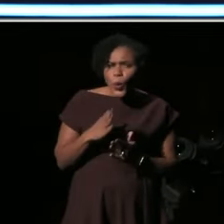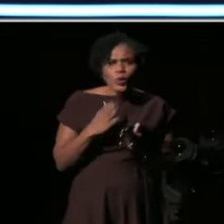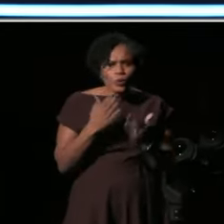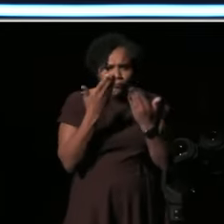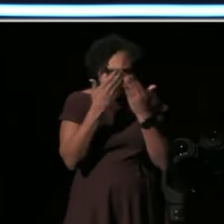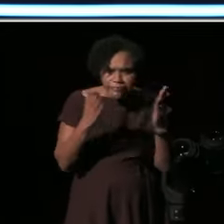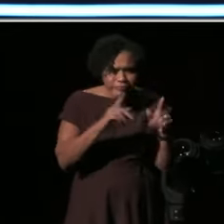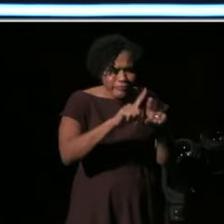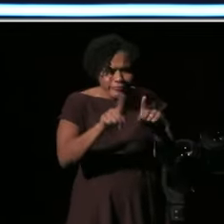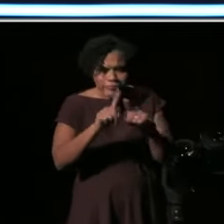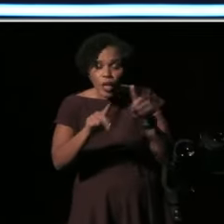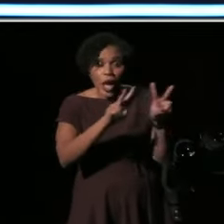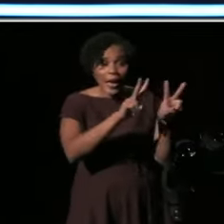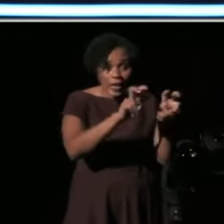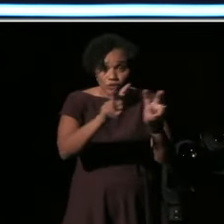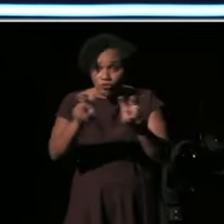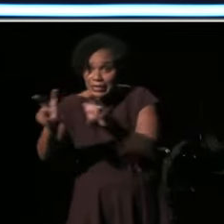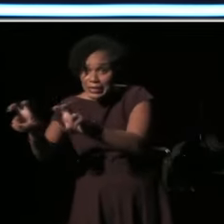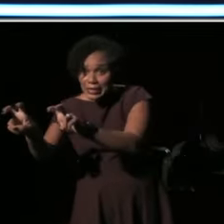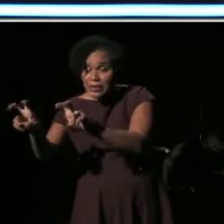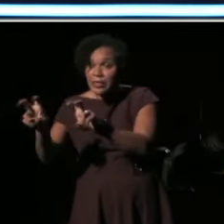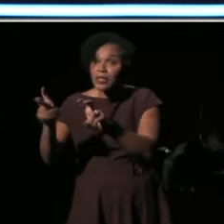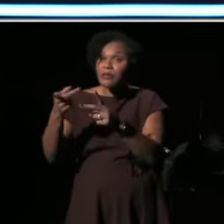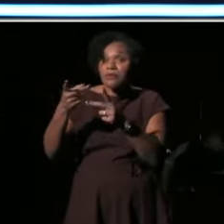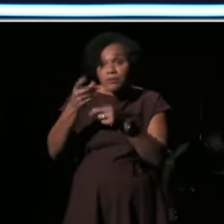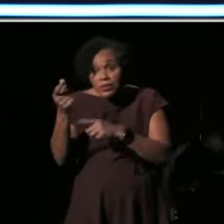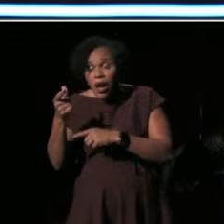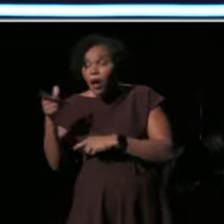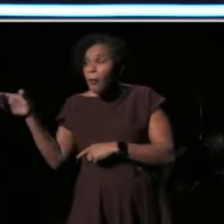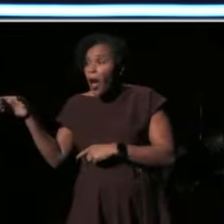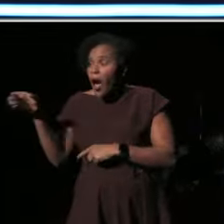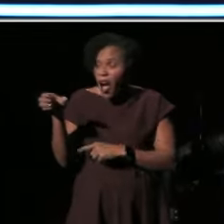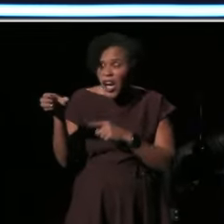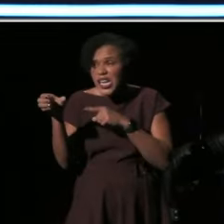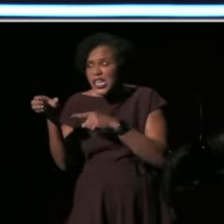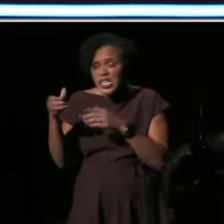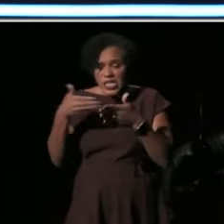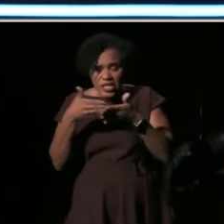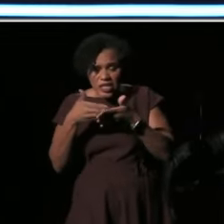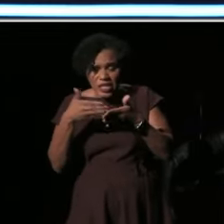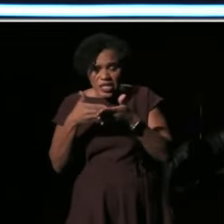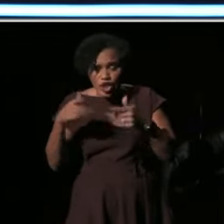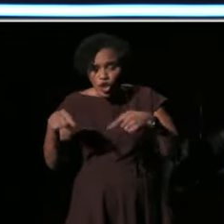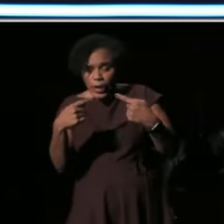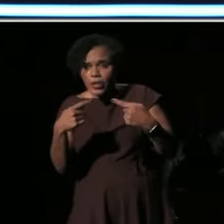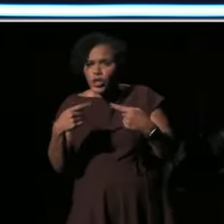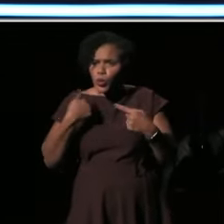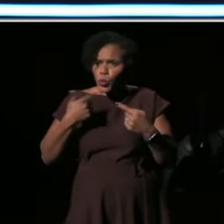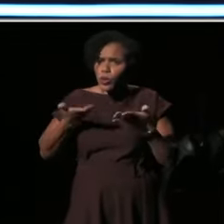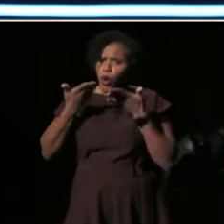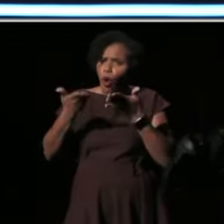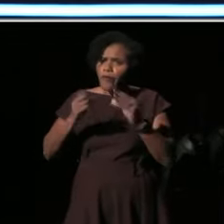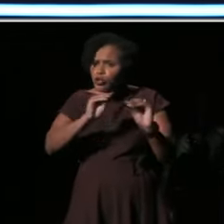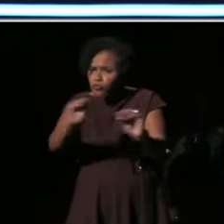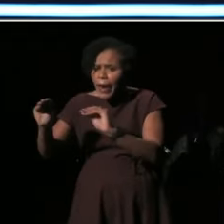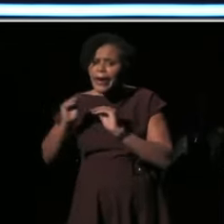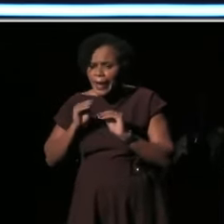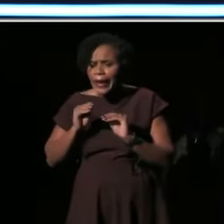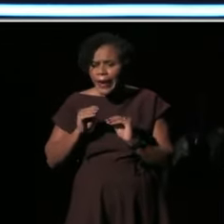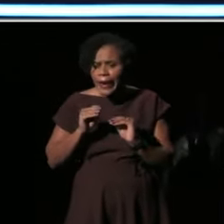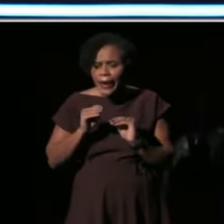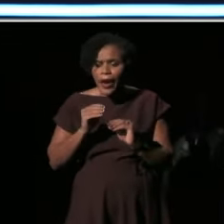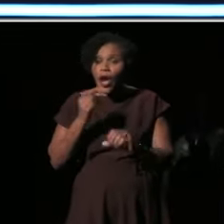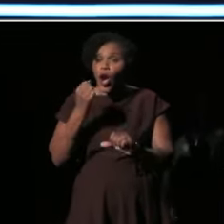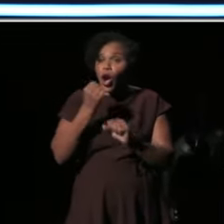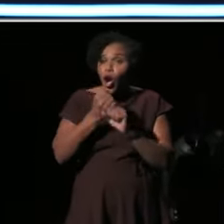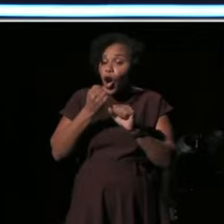the Trust offers training to those who might otherwise find it challenging to get into our industry. Our Grierson Doc Lab scheme is celebrating its